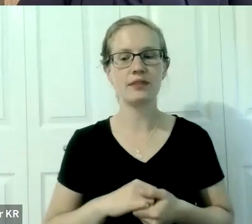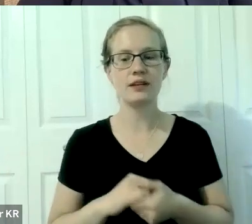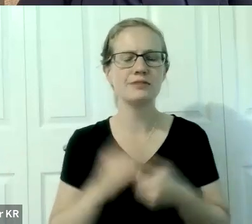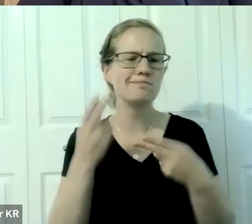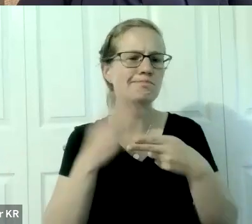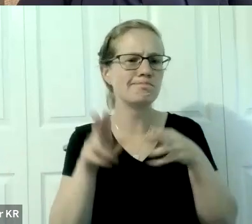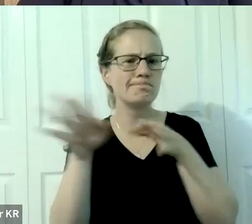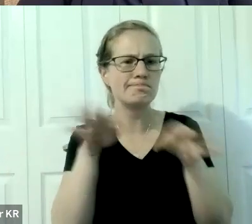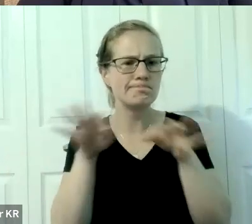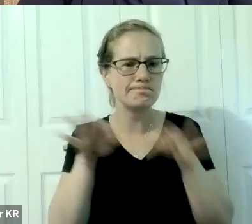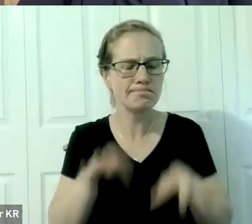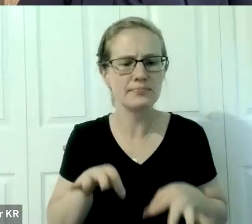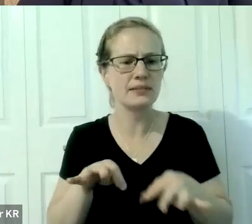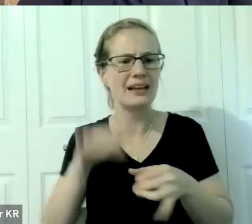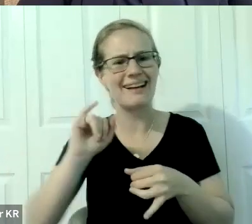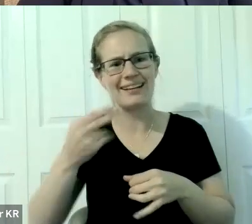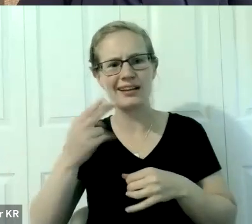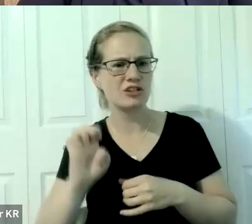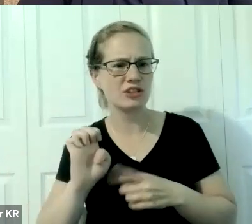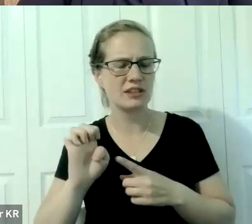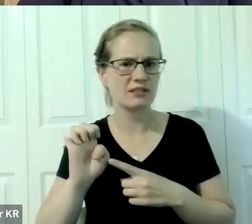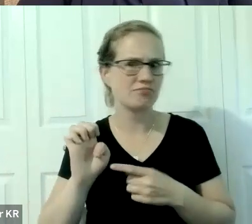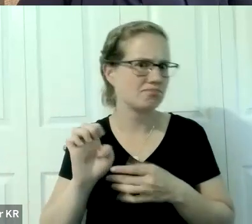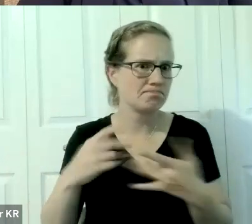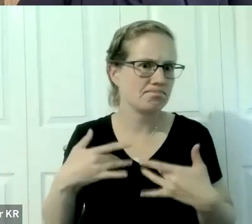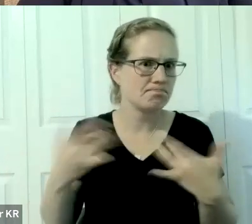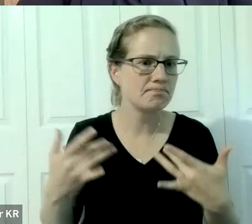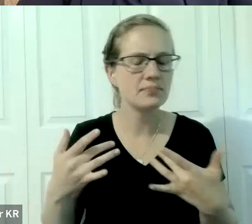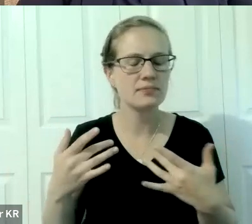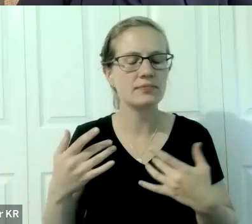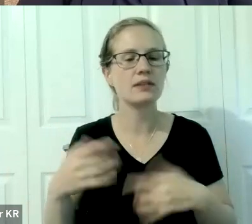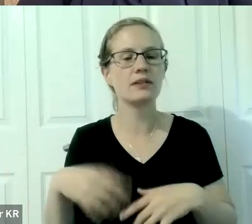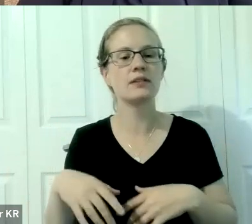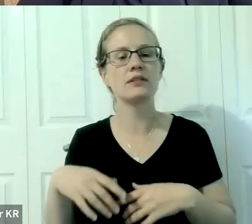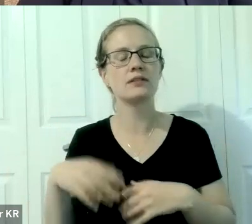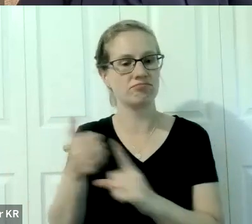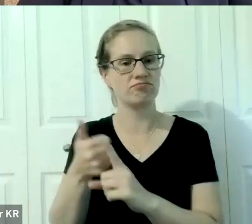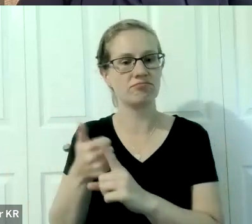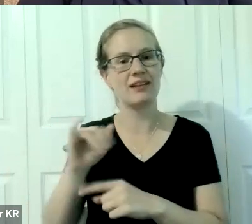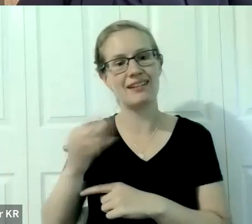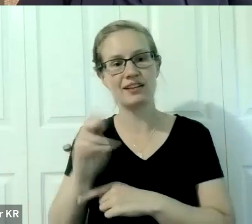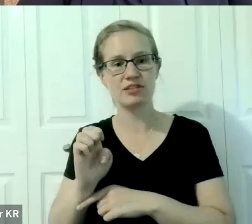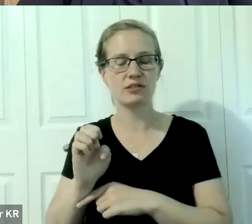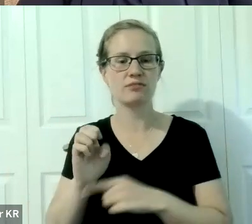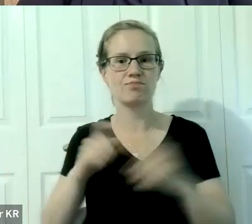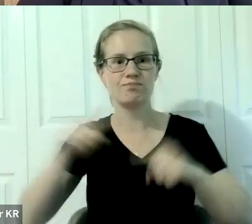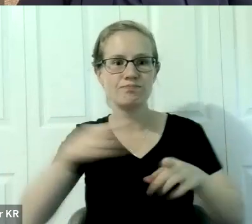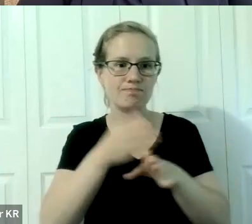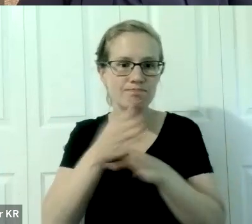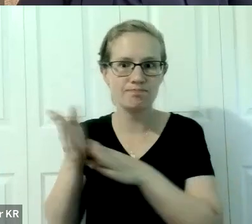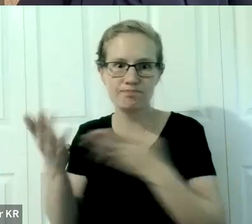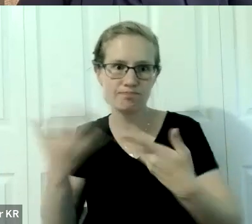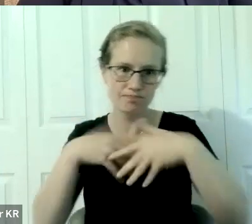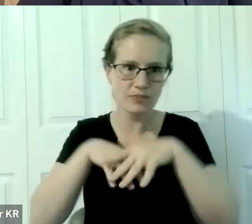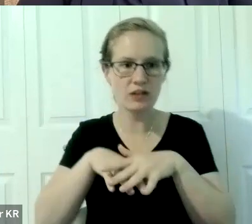brief description of the Institute for Human Ecology at the Catholic University. It's an interdisciplinary institute